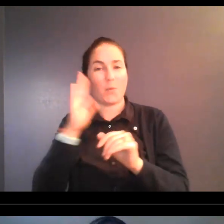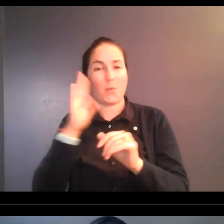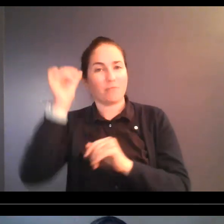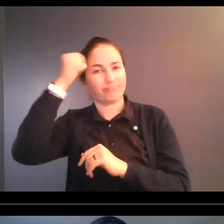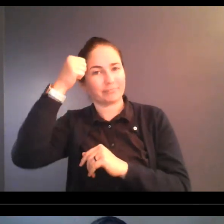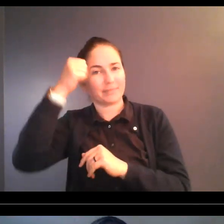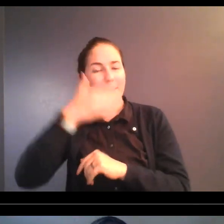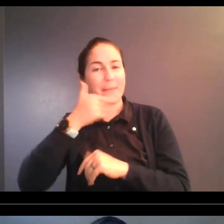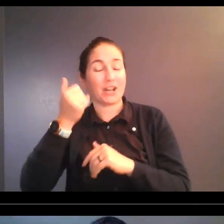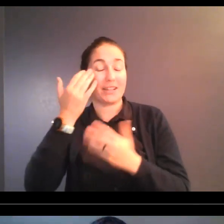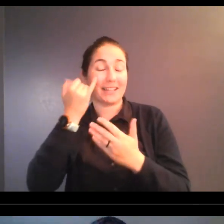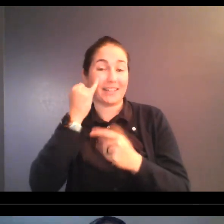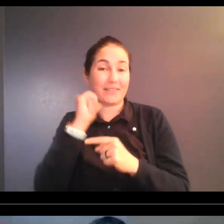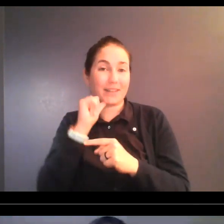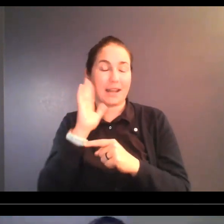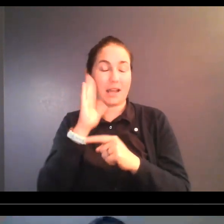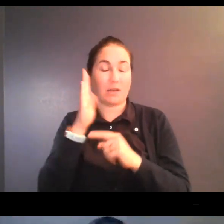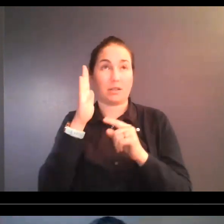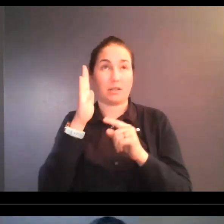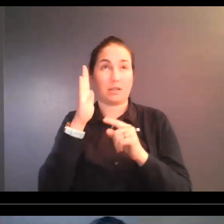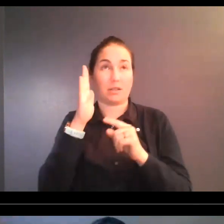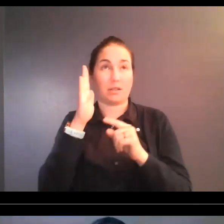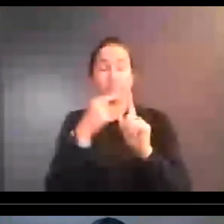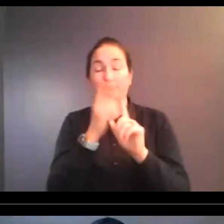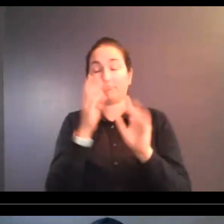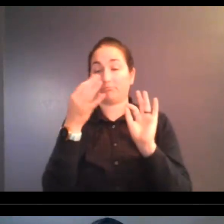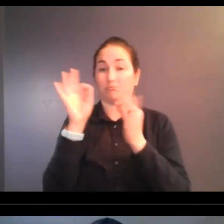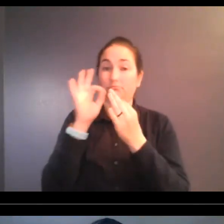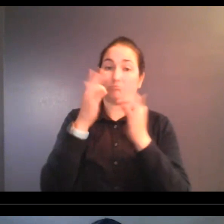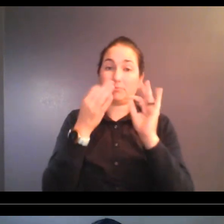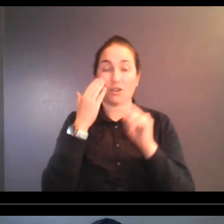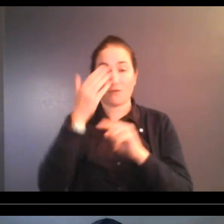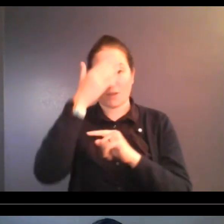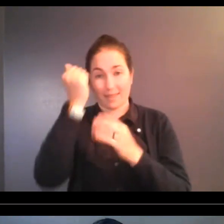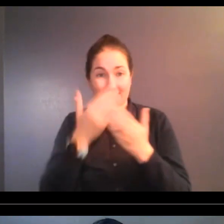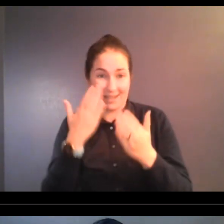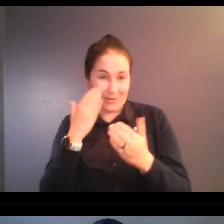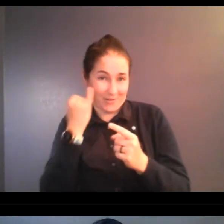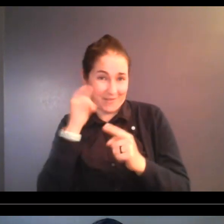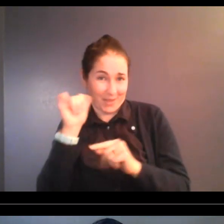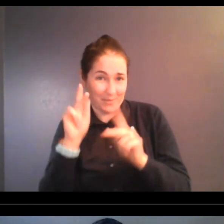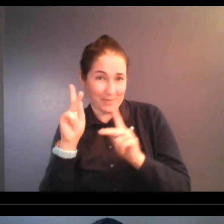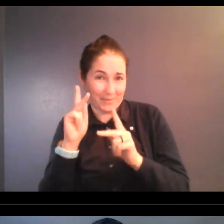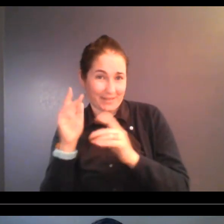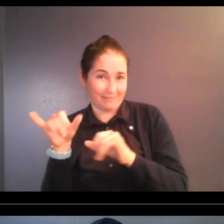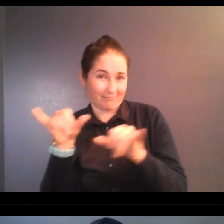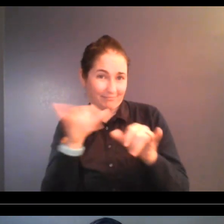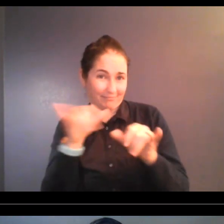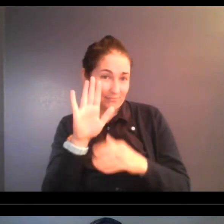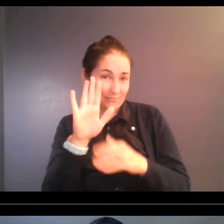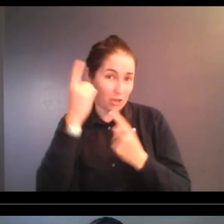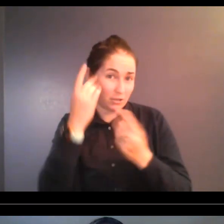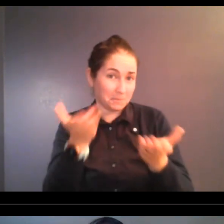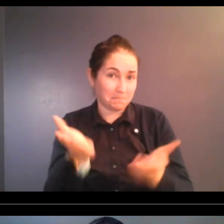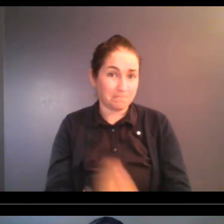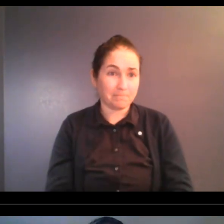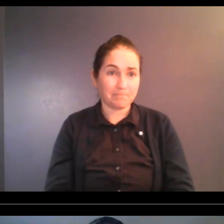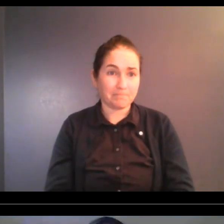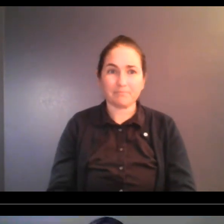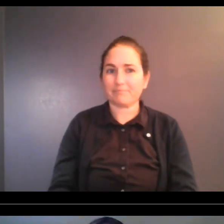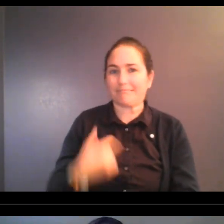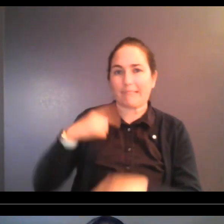otherwise I am prone to spacing out and forgetting things. I don't know if other people have thoughts on this. Yeah, I can't